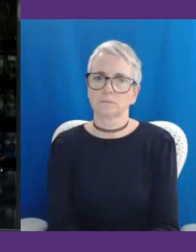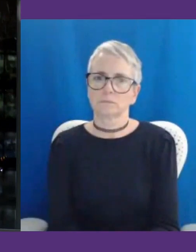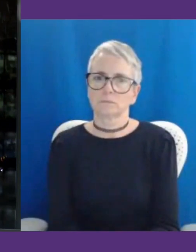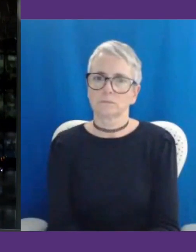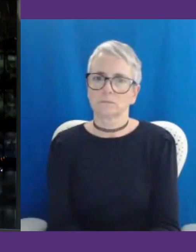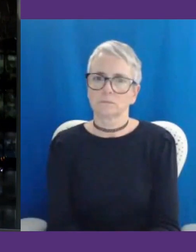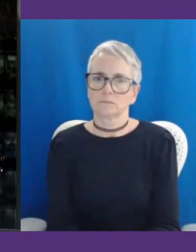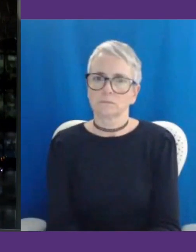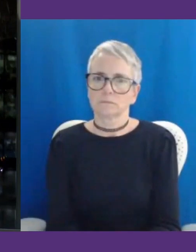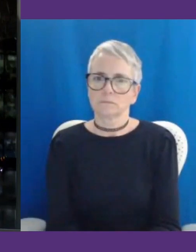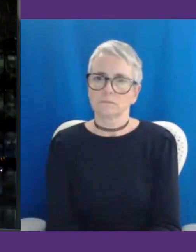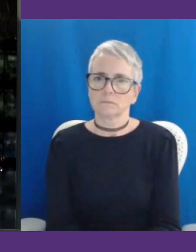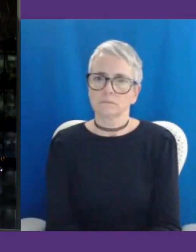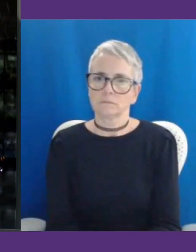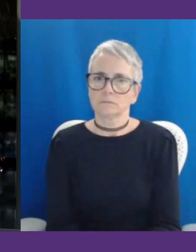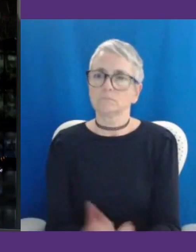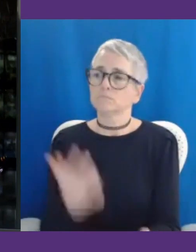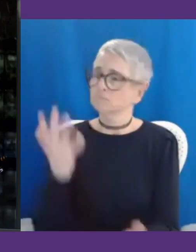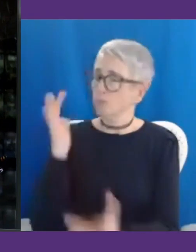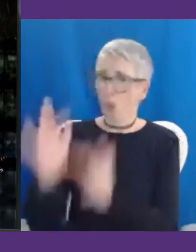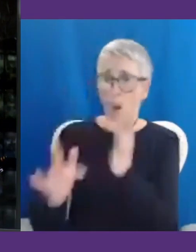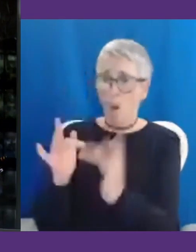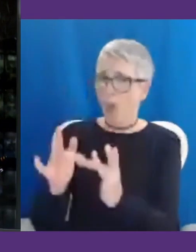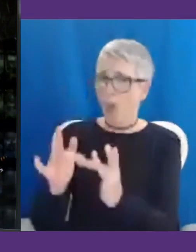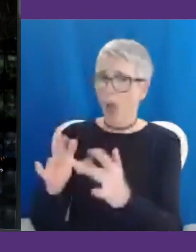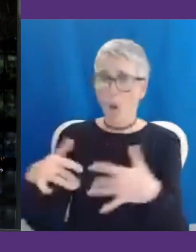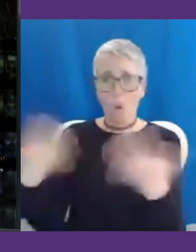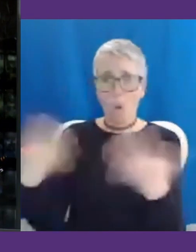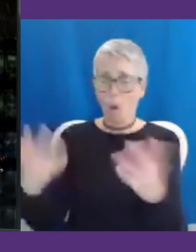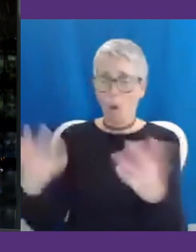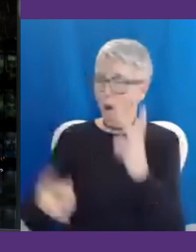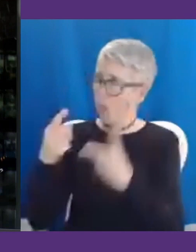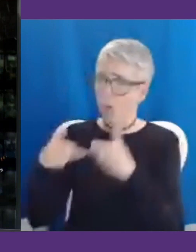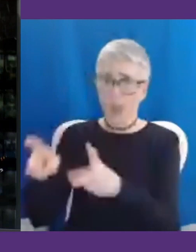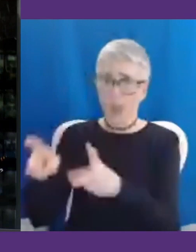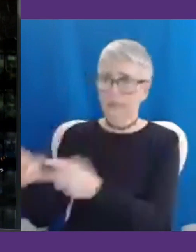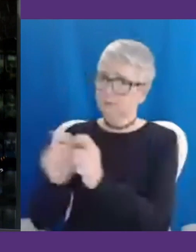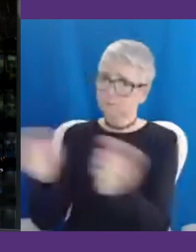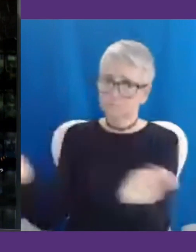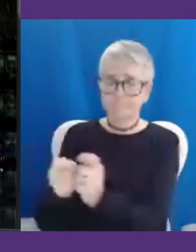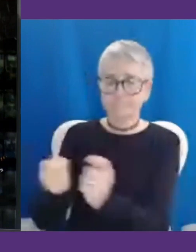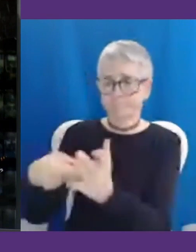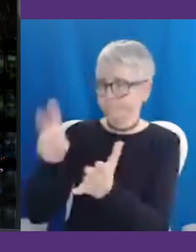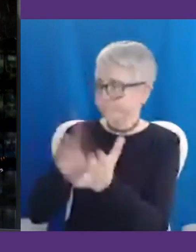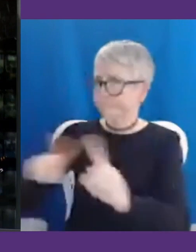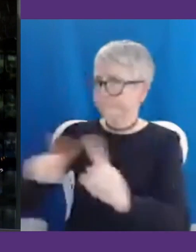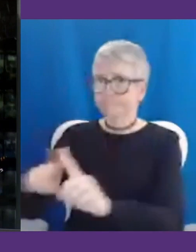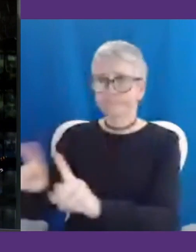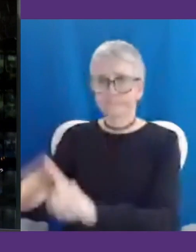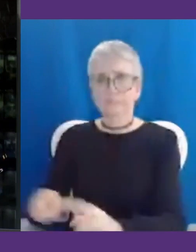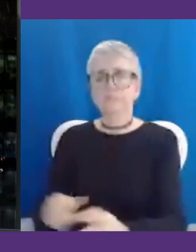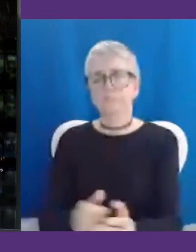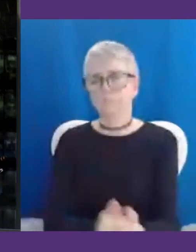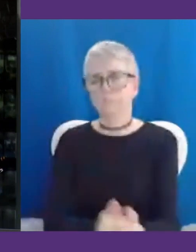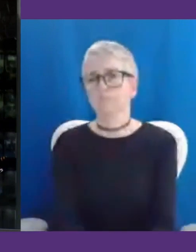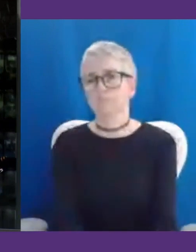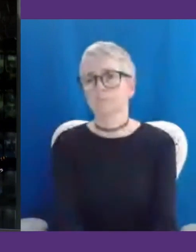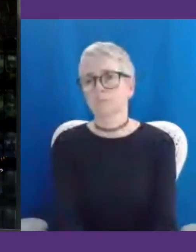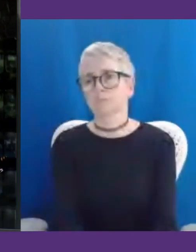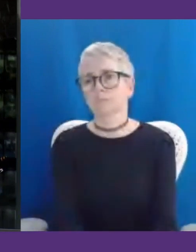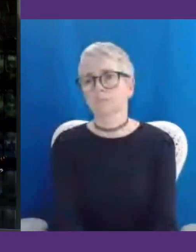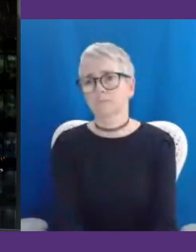media. And the discussion that we need to